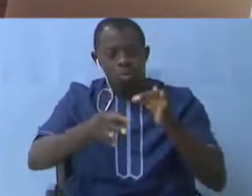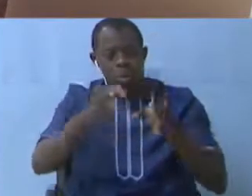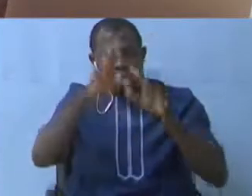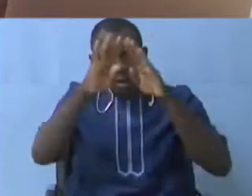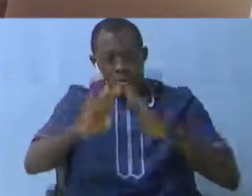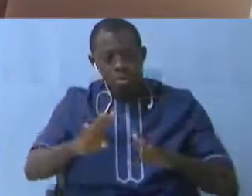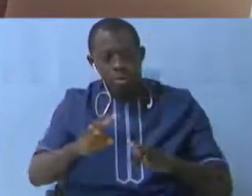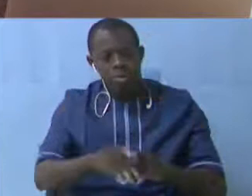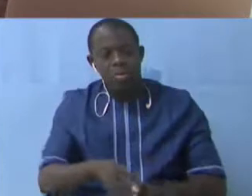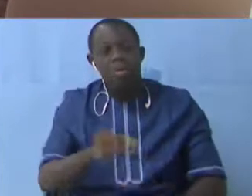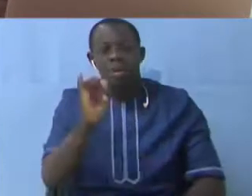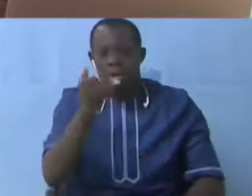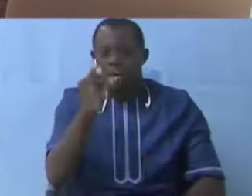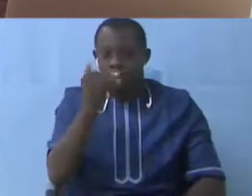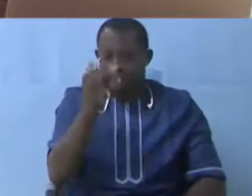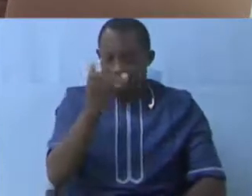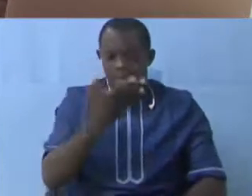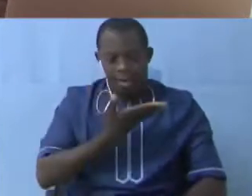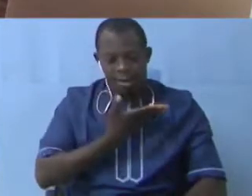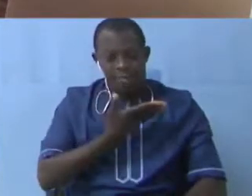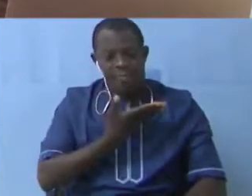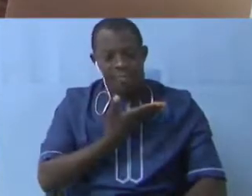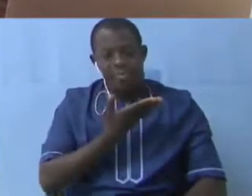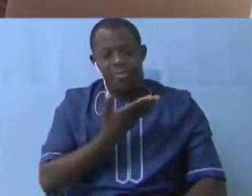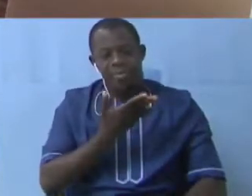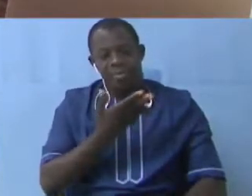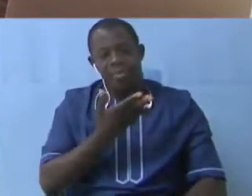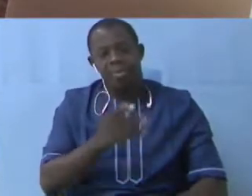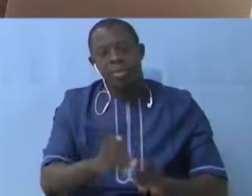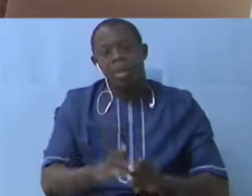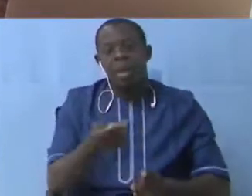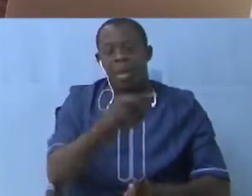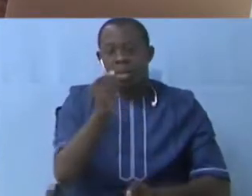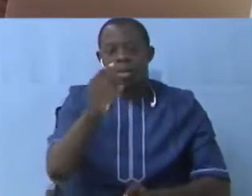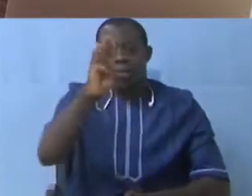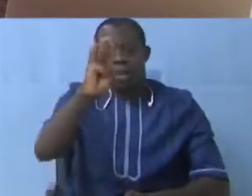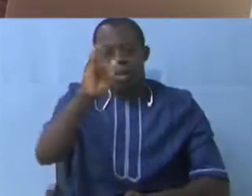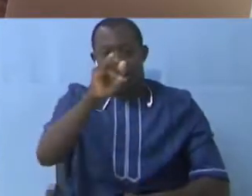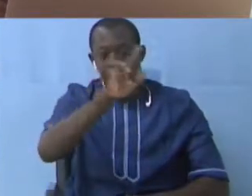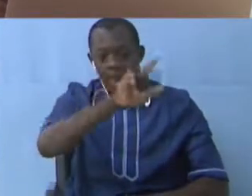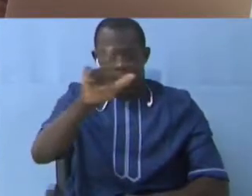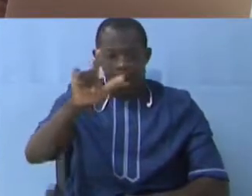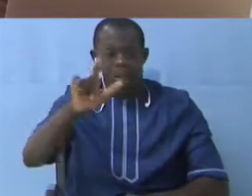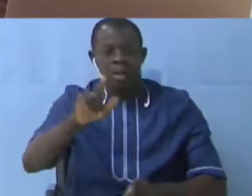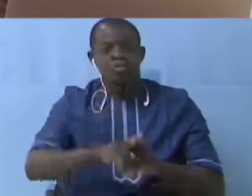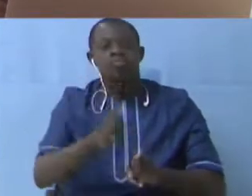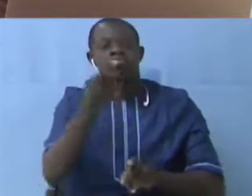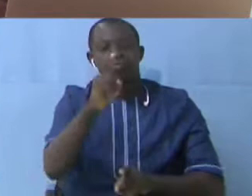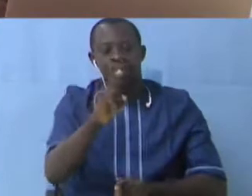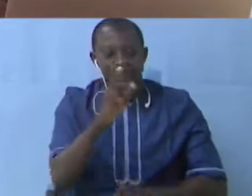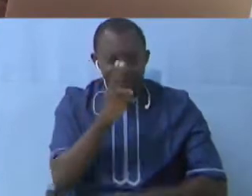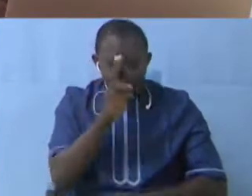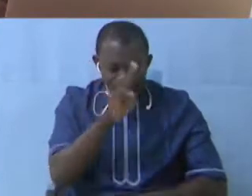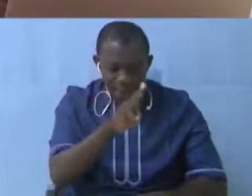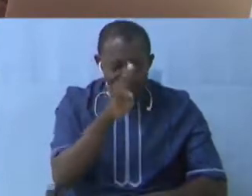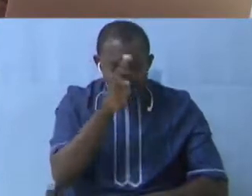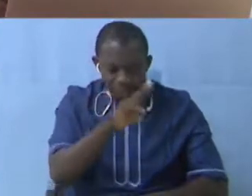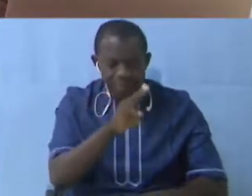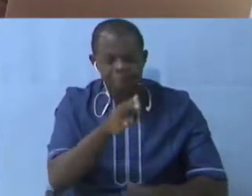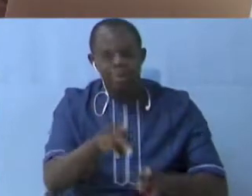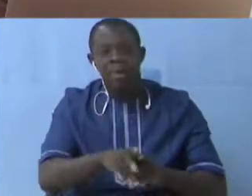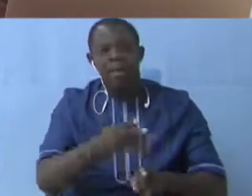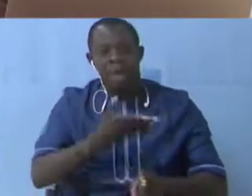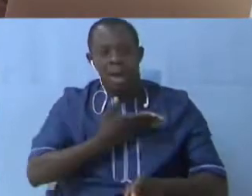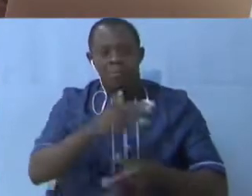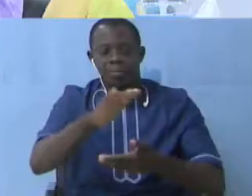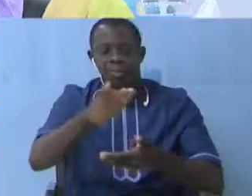bi. Yes, in fact, they took the bill. First, they managed to get